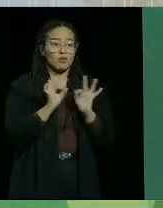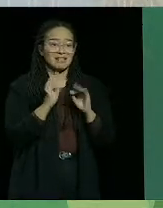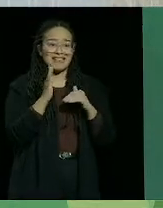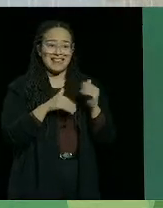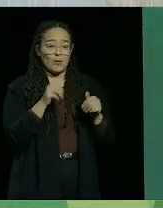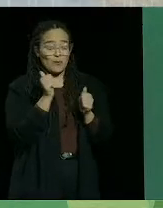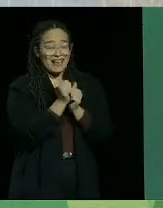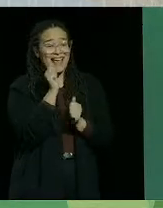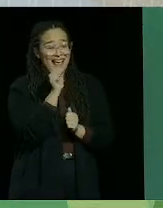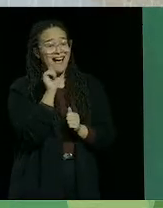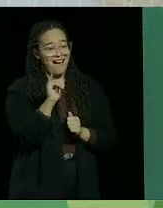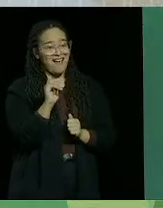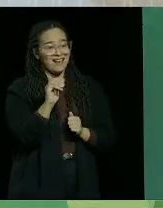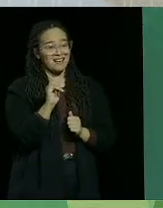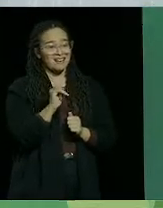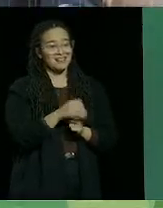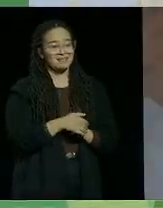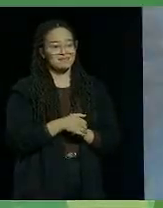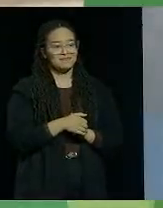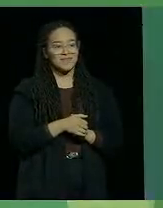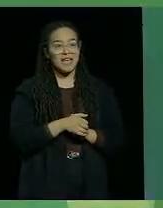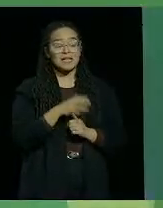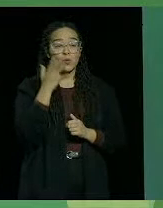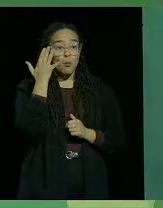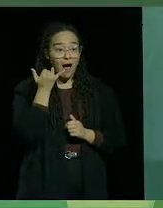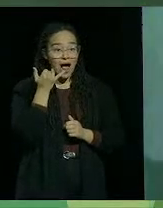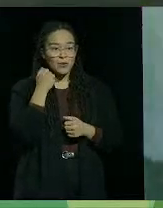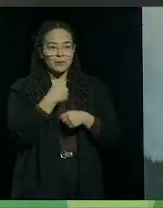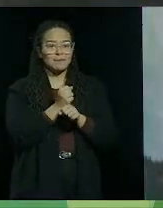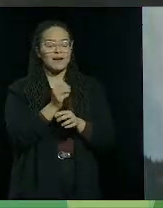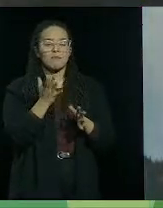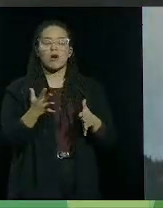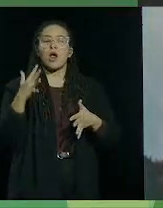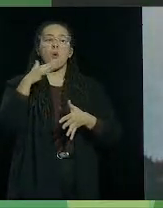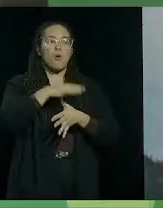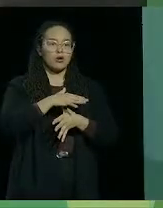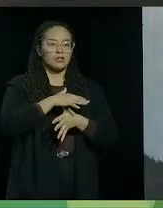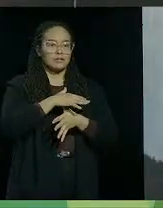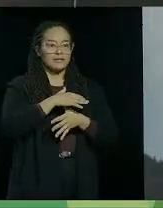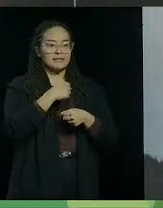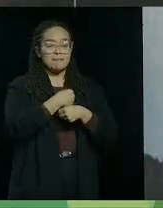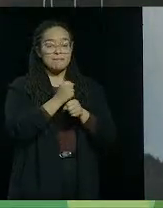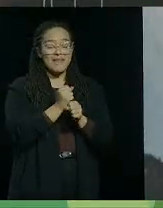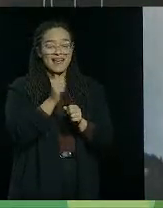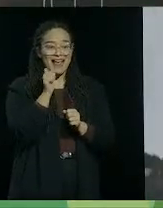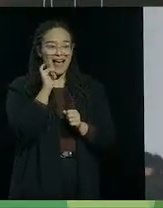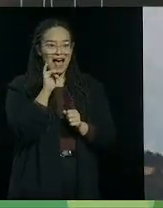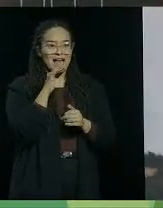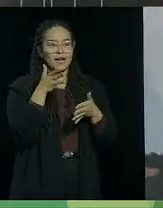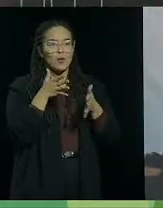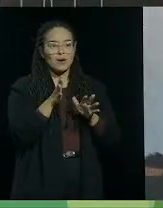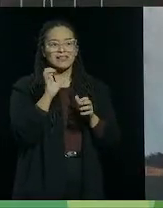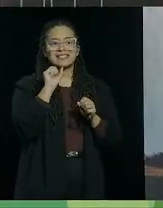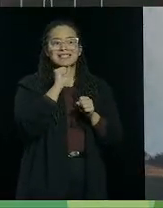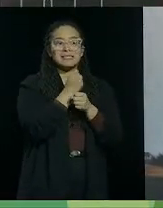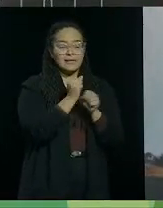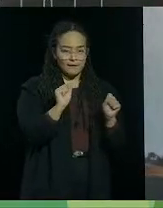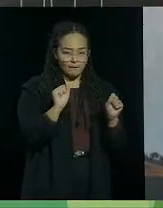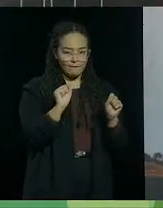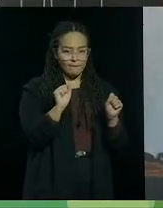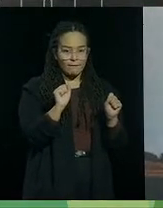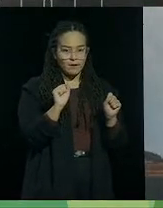important than with AI. This is why we have made it a priority to develop AI in a way that is